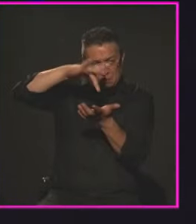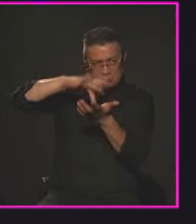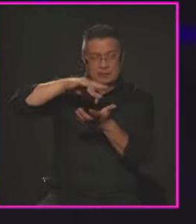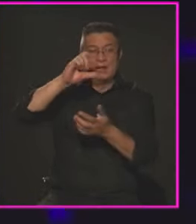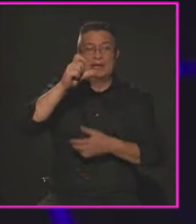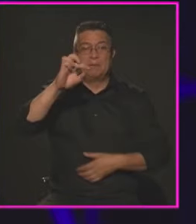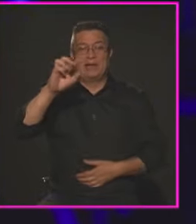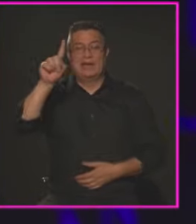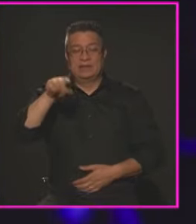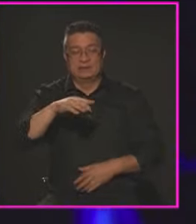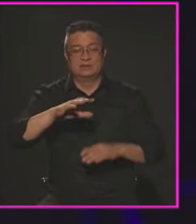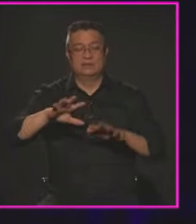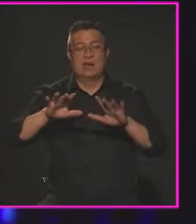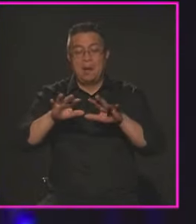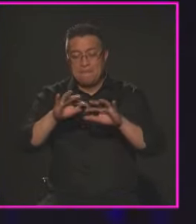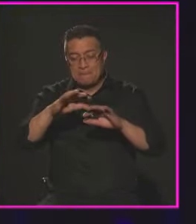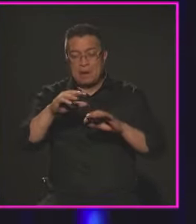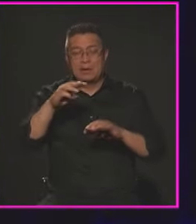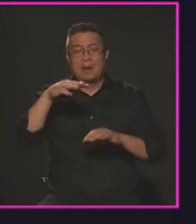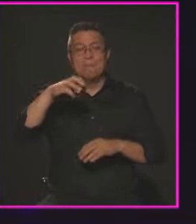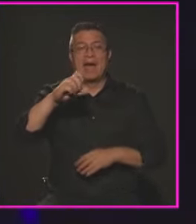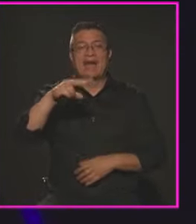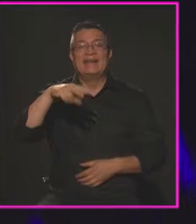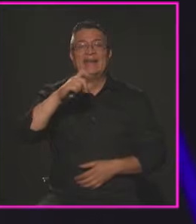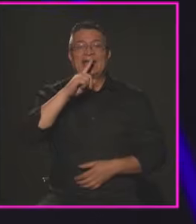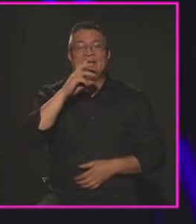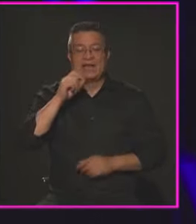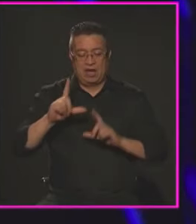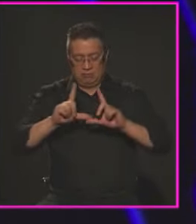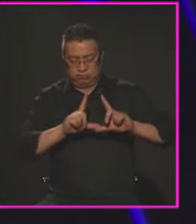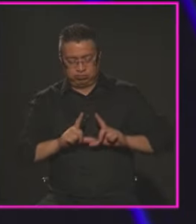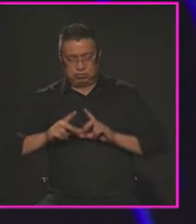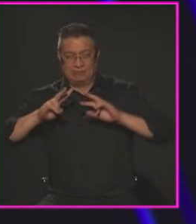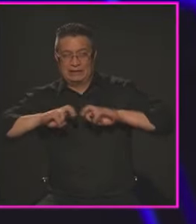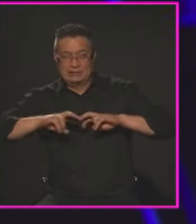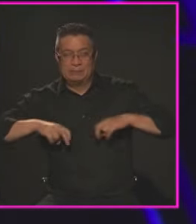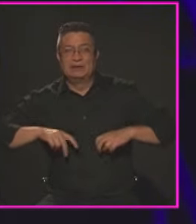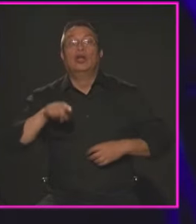talk, to tell you a little bit of explain you how did this happen.